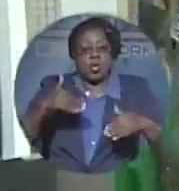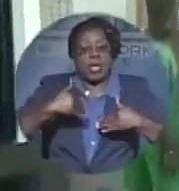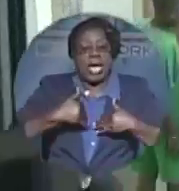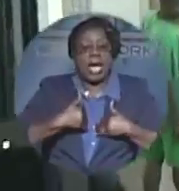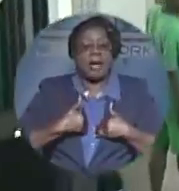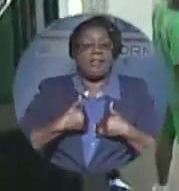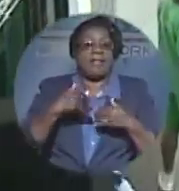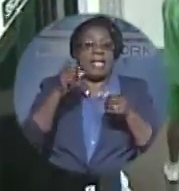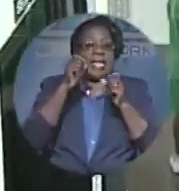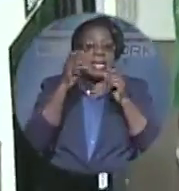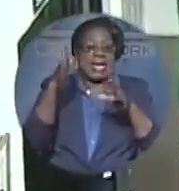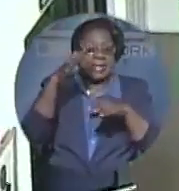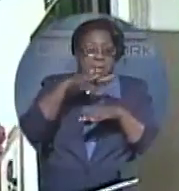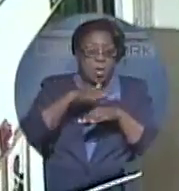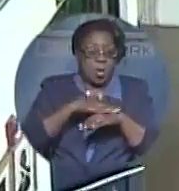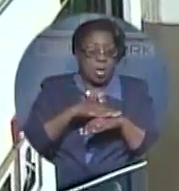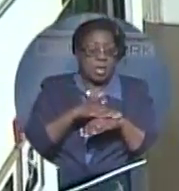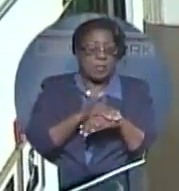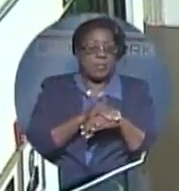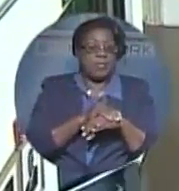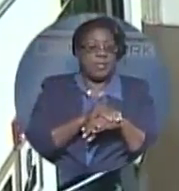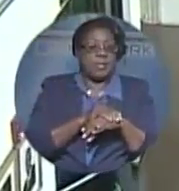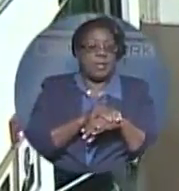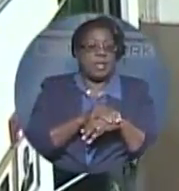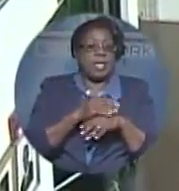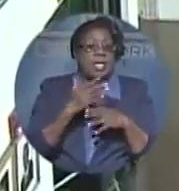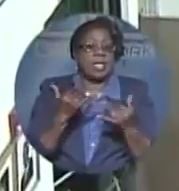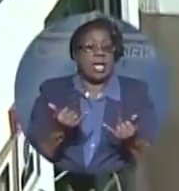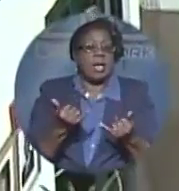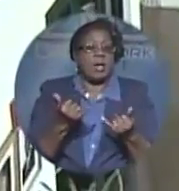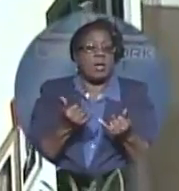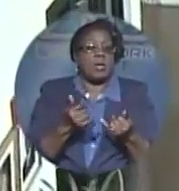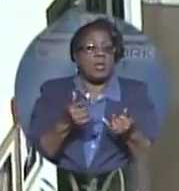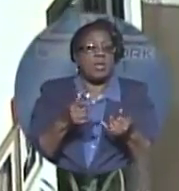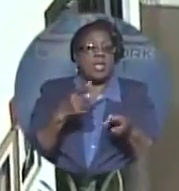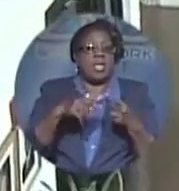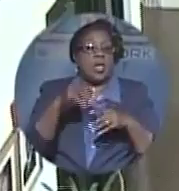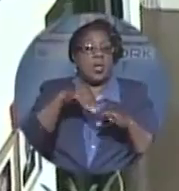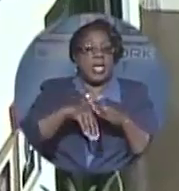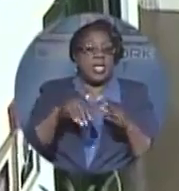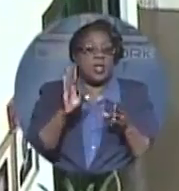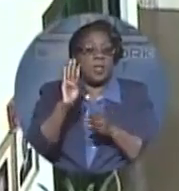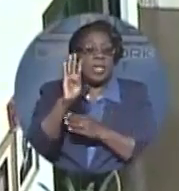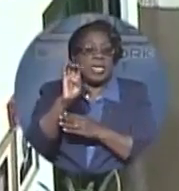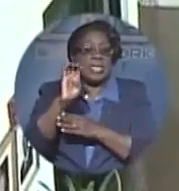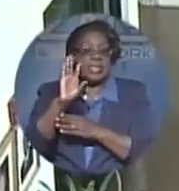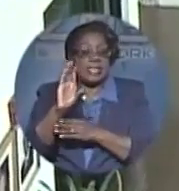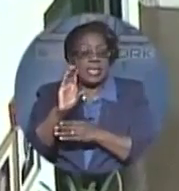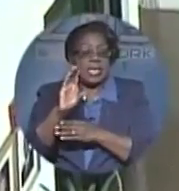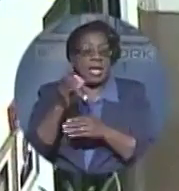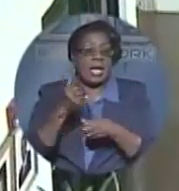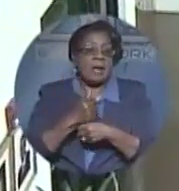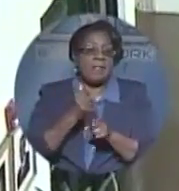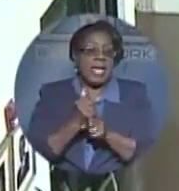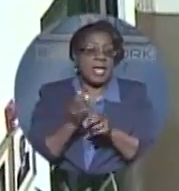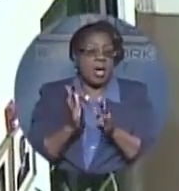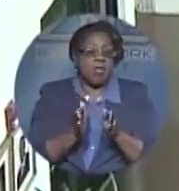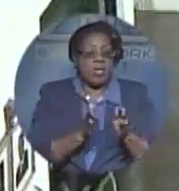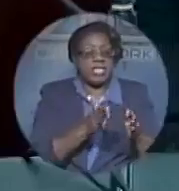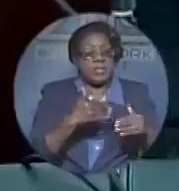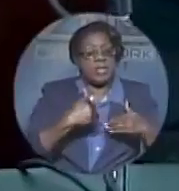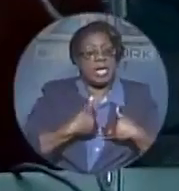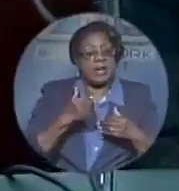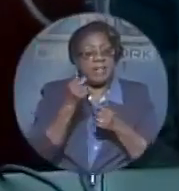supply reconnected. Assistant General Manager of Customer Services, Peter Rutherford. There's been about almost